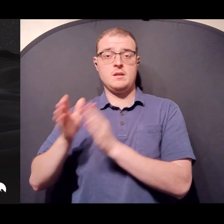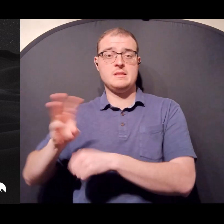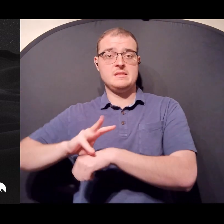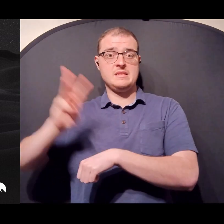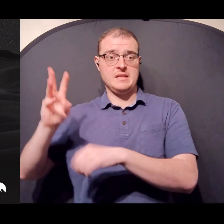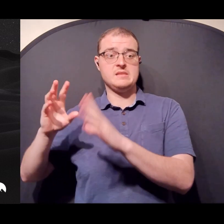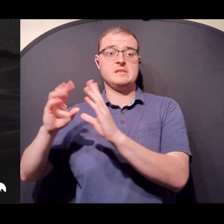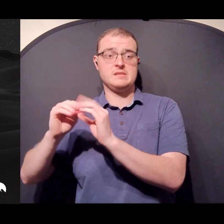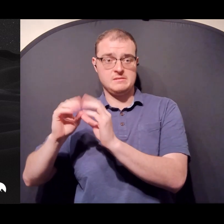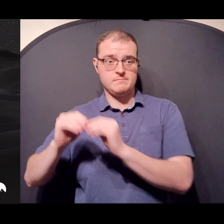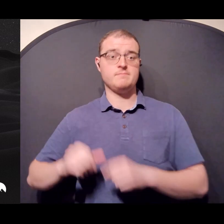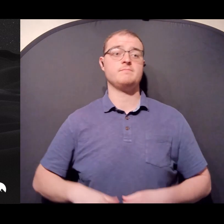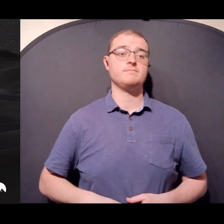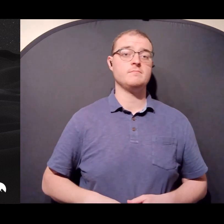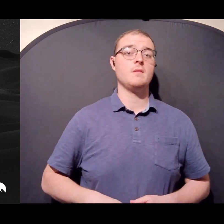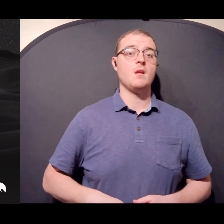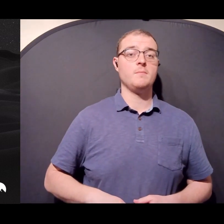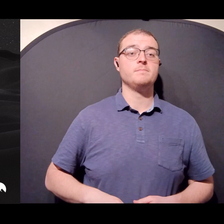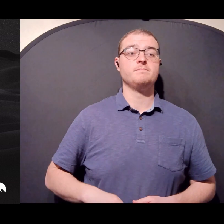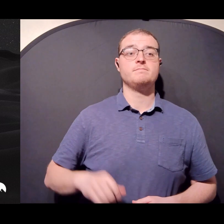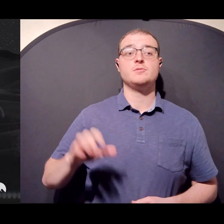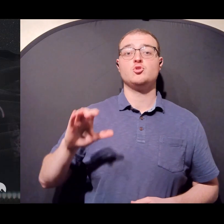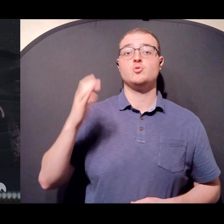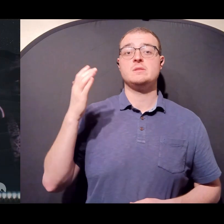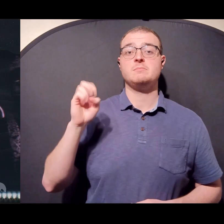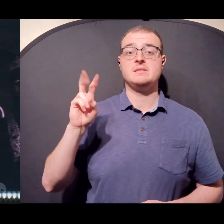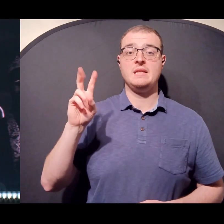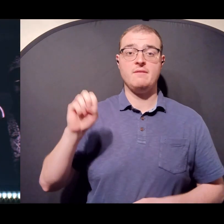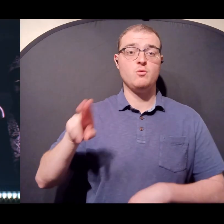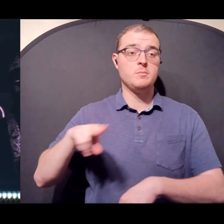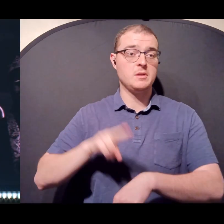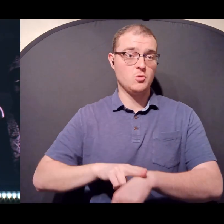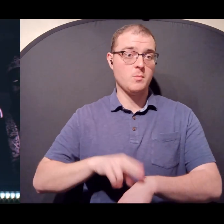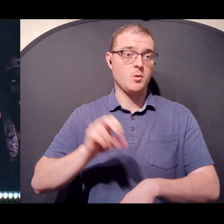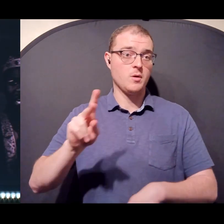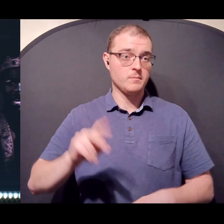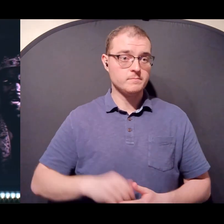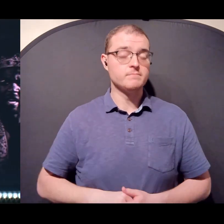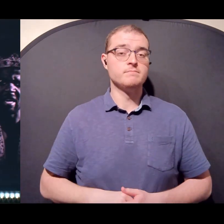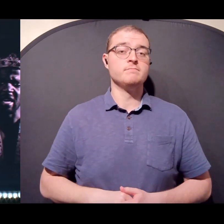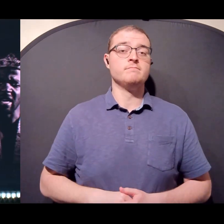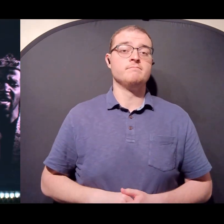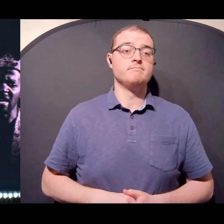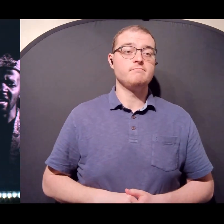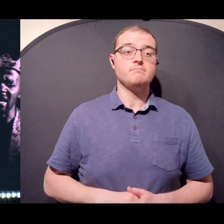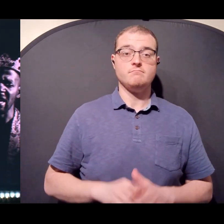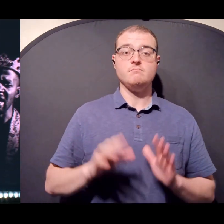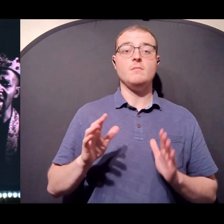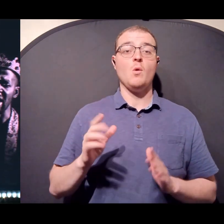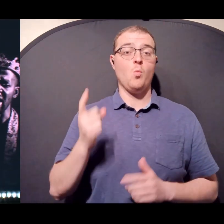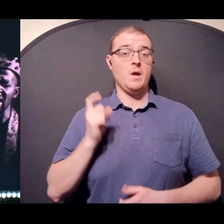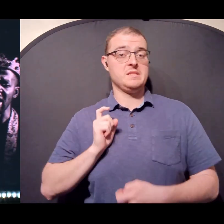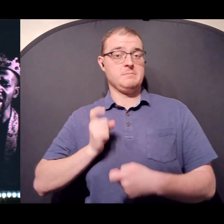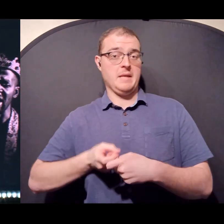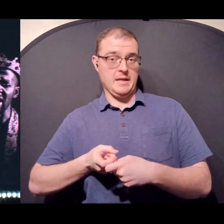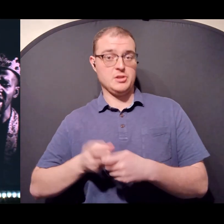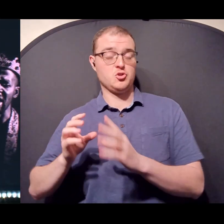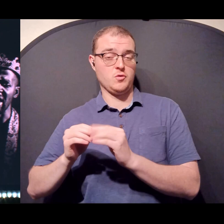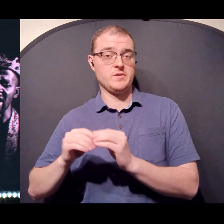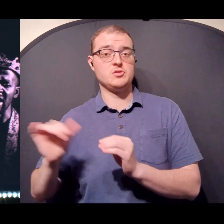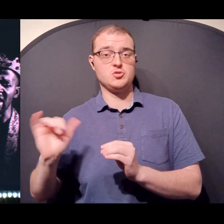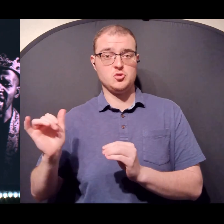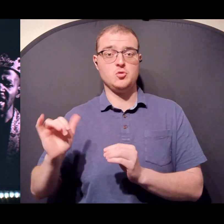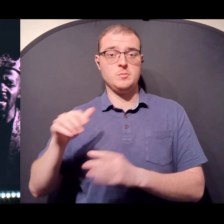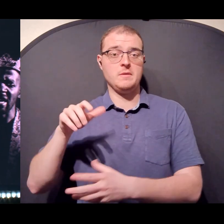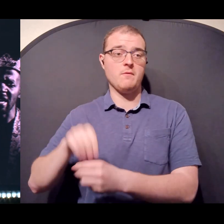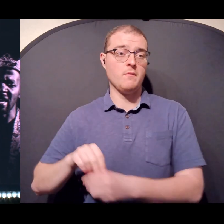on Christmas Eve, we'll be at 9 and 11 at all of our locations, and one in Chula Vista, they do a Spanish service at 1 p.m. It's going